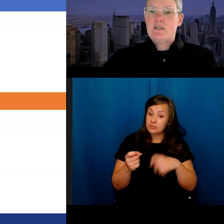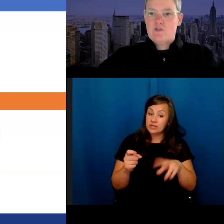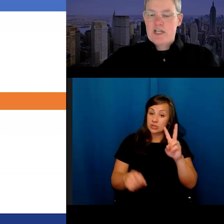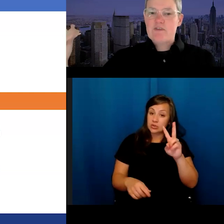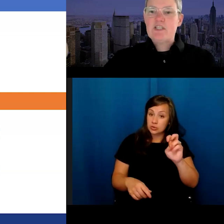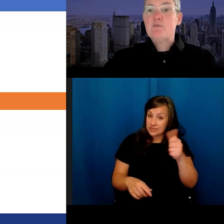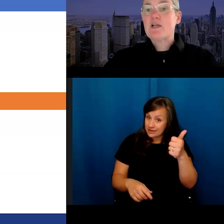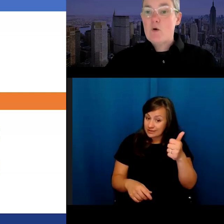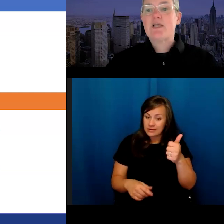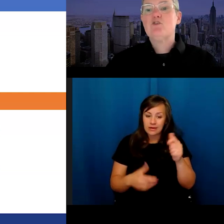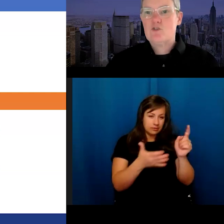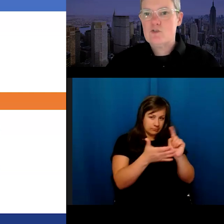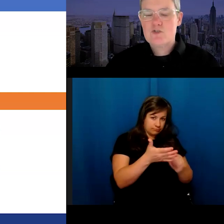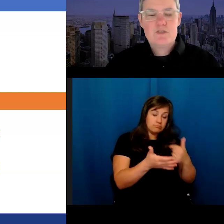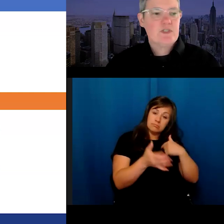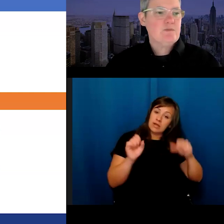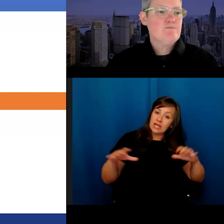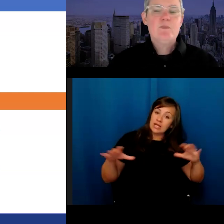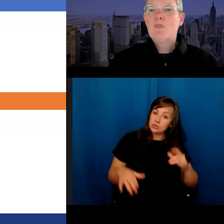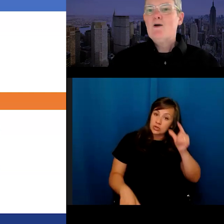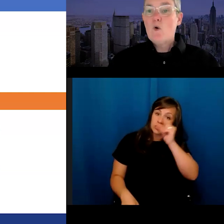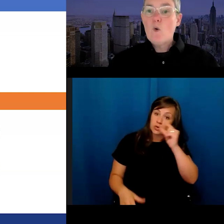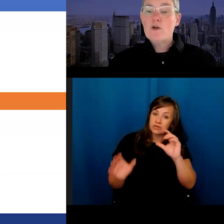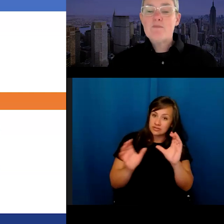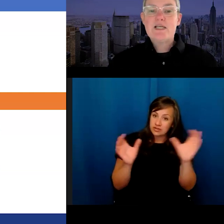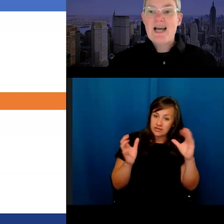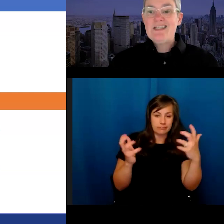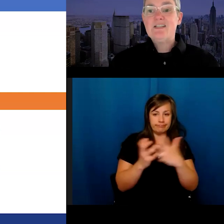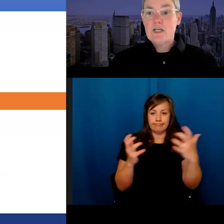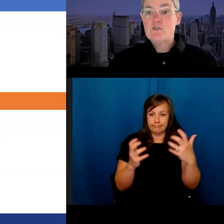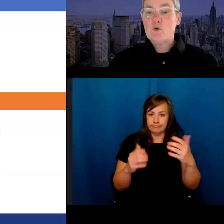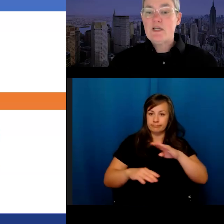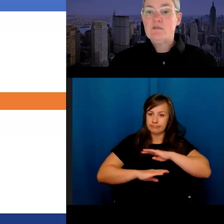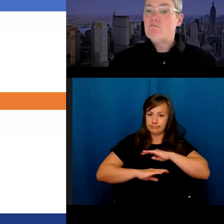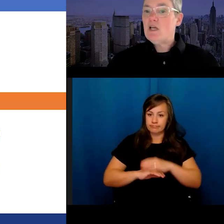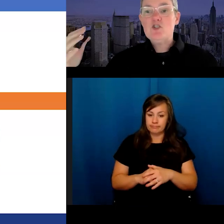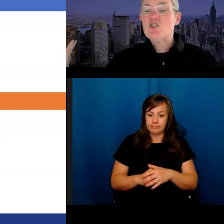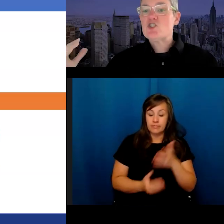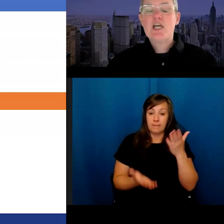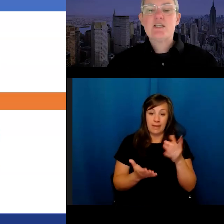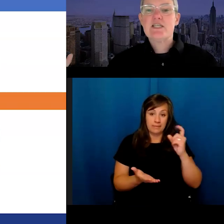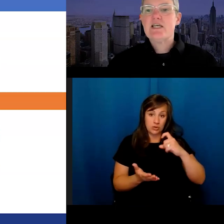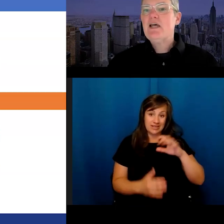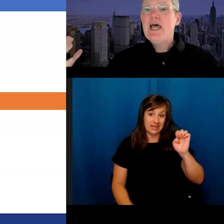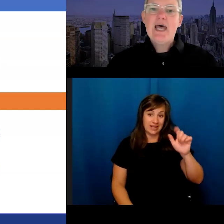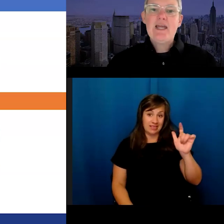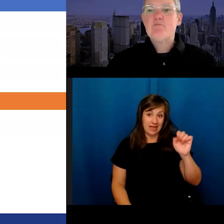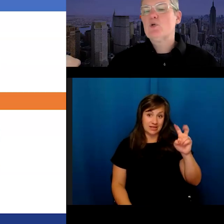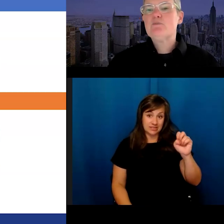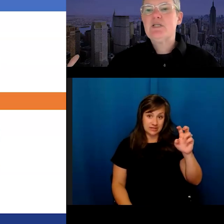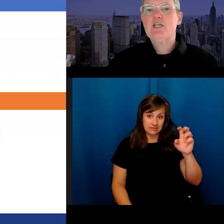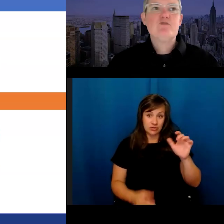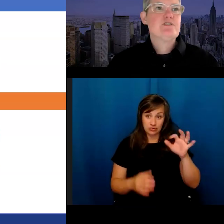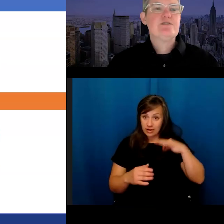in and say, check everything and be like, oh, I can do the Google certificate. Or you might say, I need elective credit. And you could just check and say,